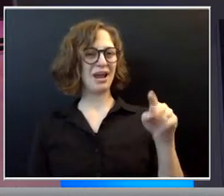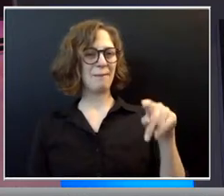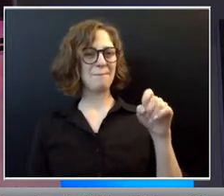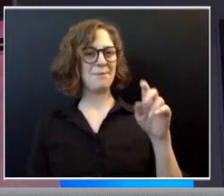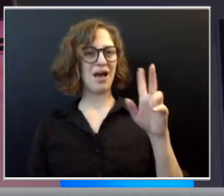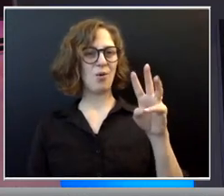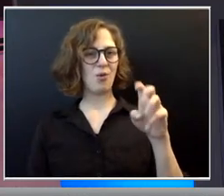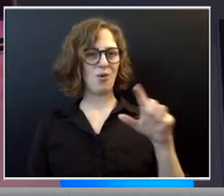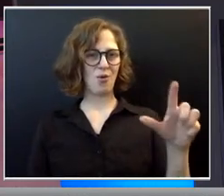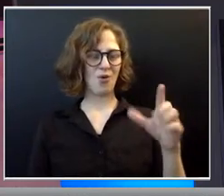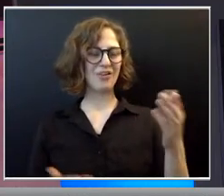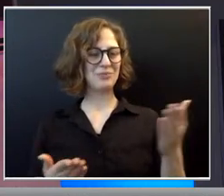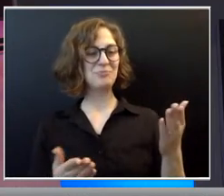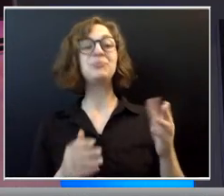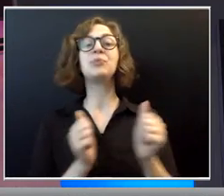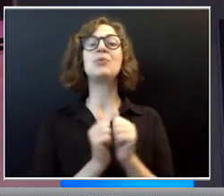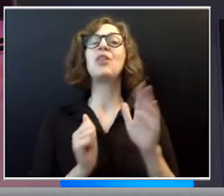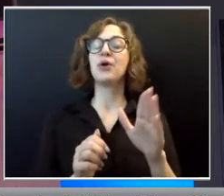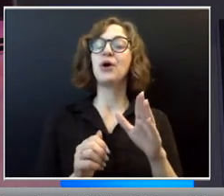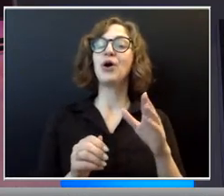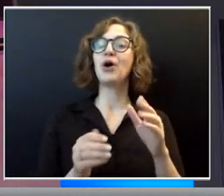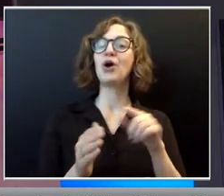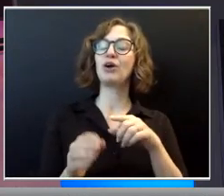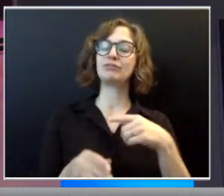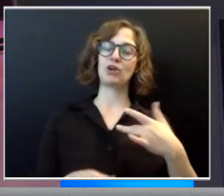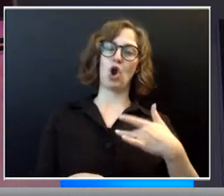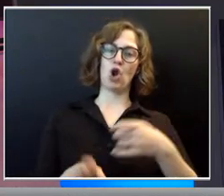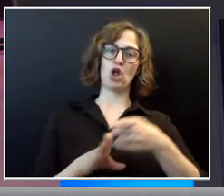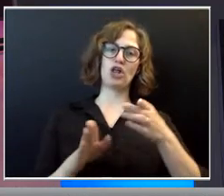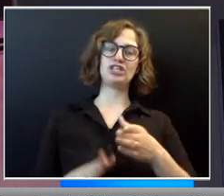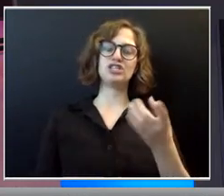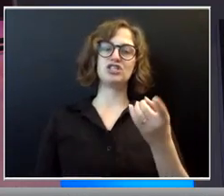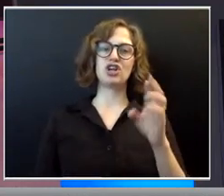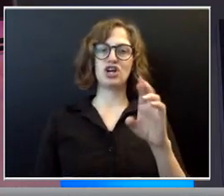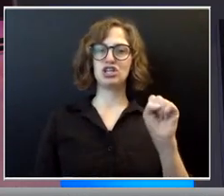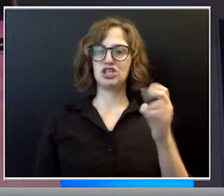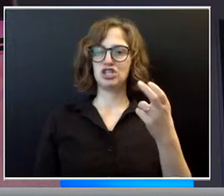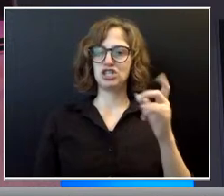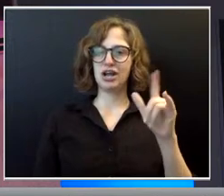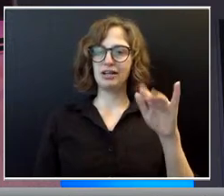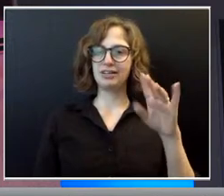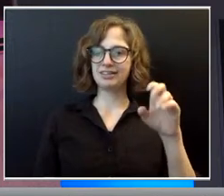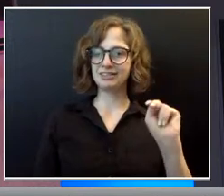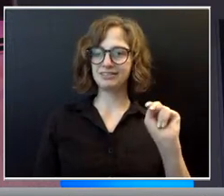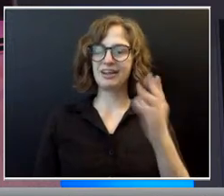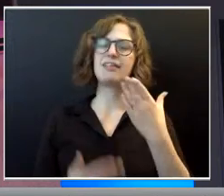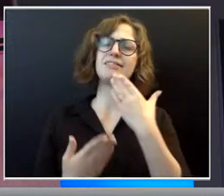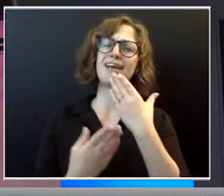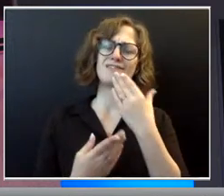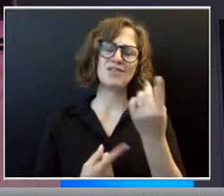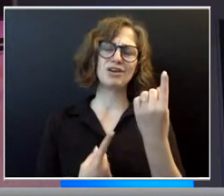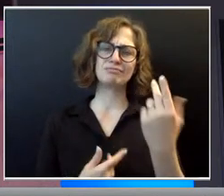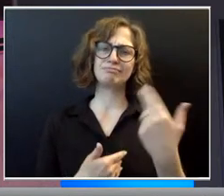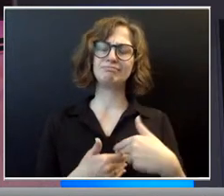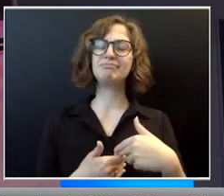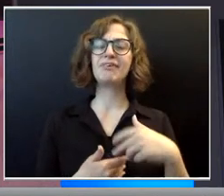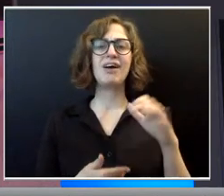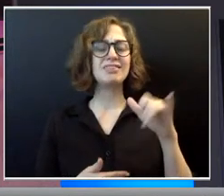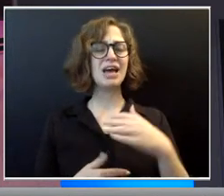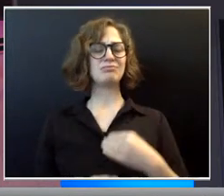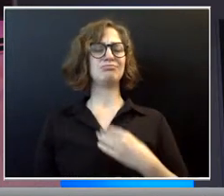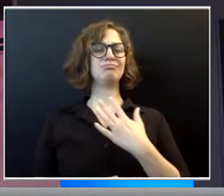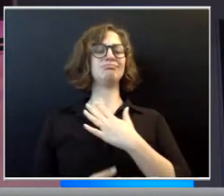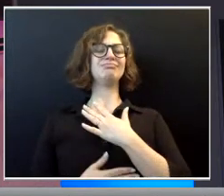incredible cardiologist, Dr. Seth Sheldon. Thank you both for being here. Jan, that is such an inspiration. Can you